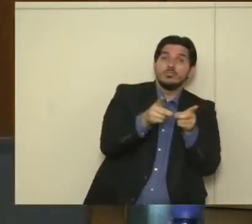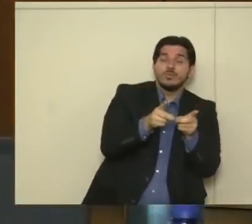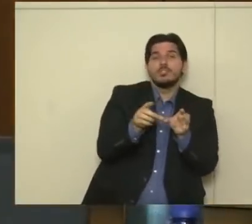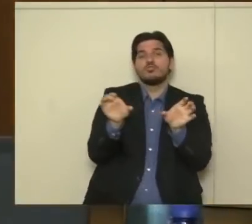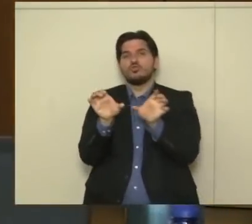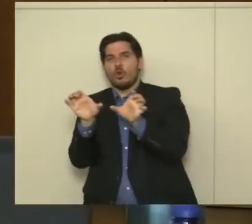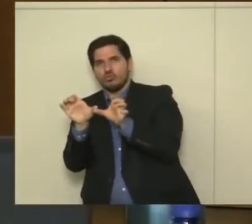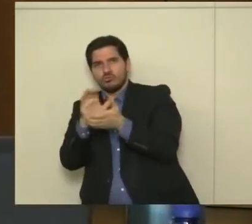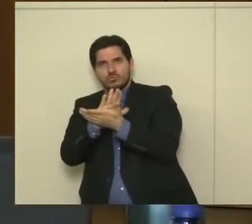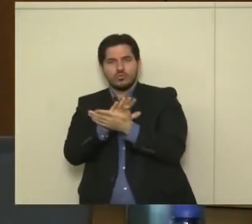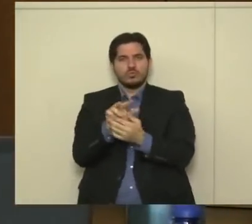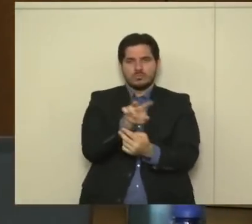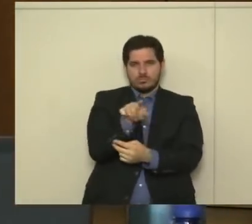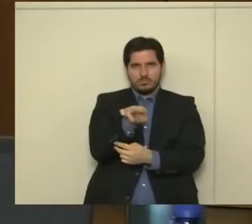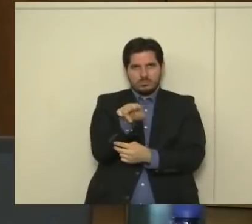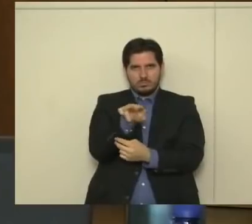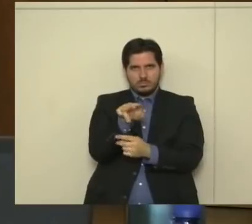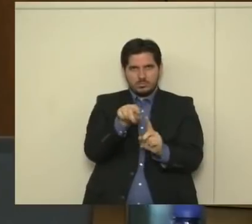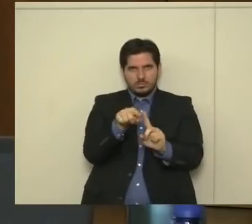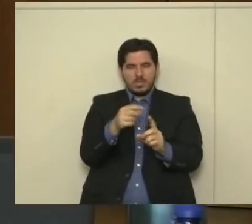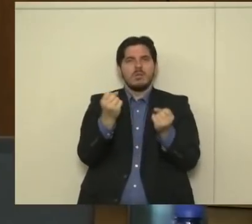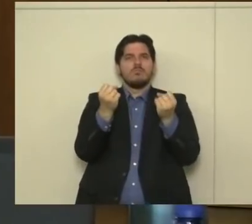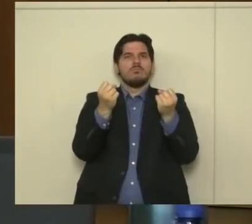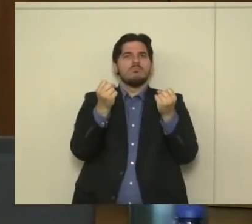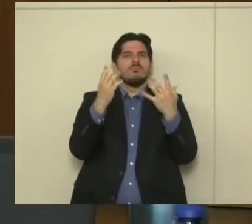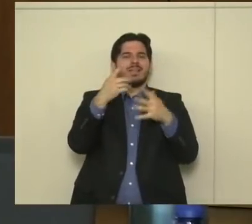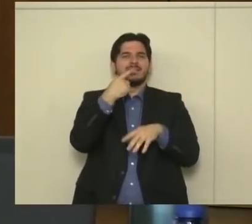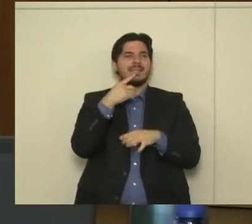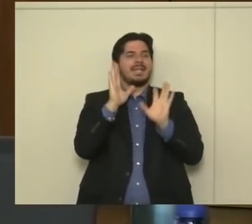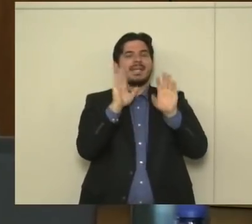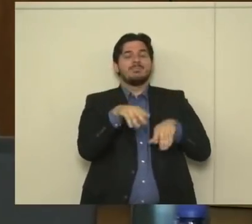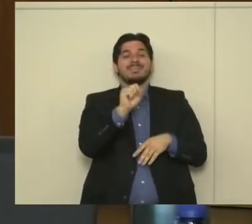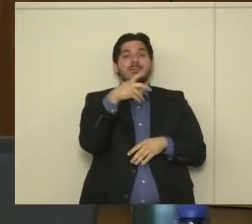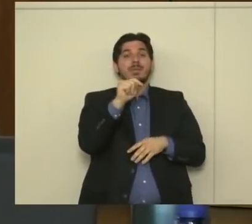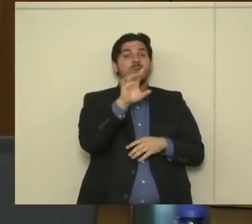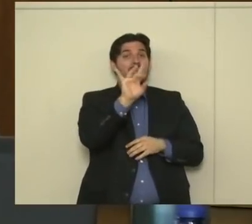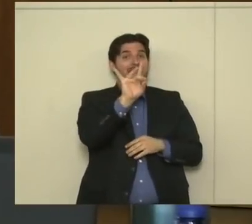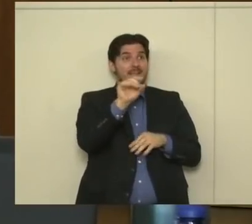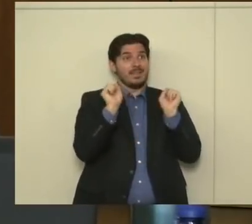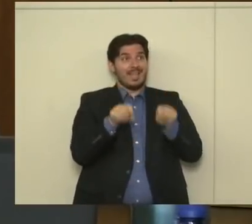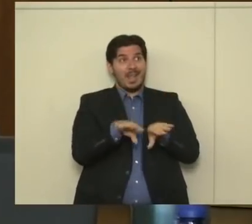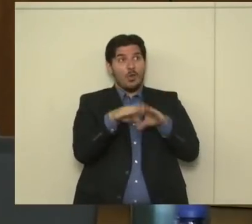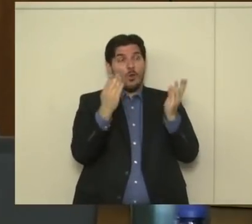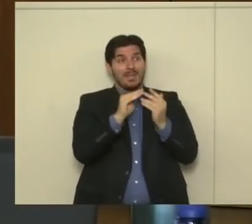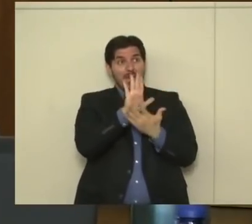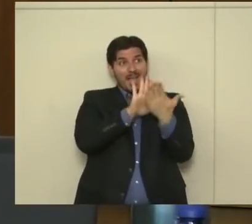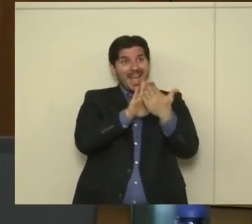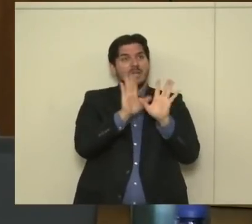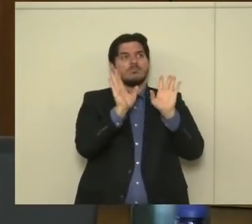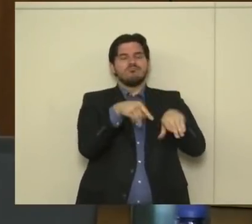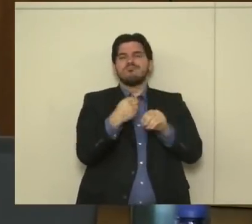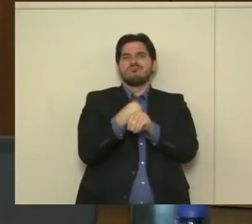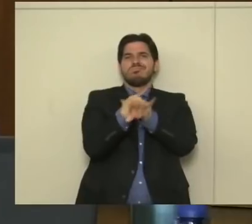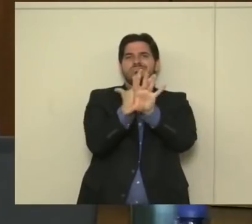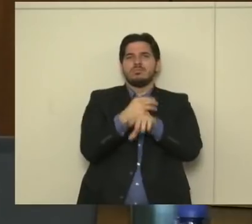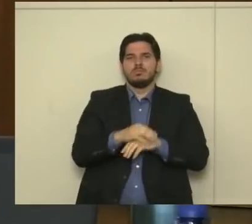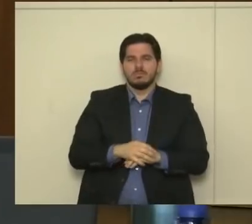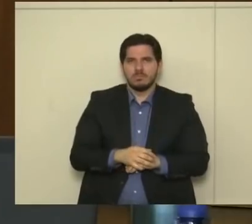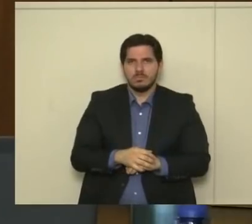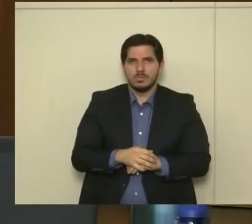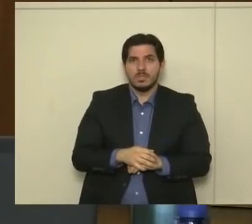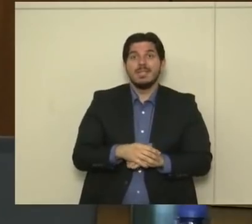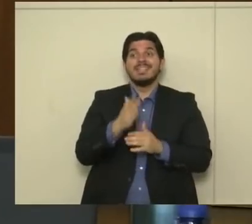that have indicated that they are staying in remote learning beyond September 8th. Not all of them have suggested that they're going to stay for the